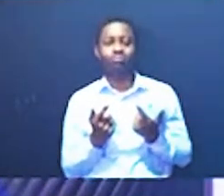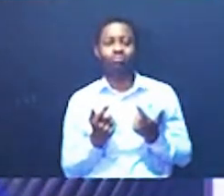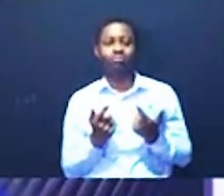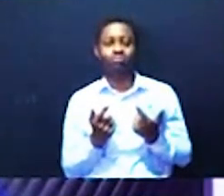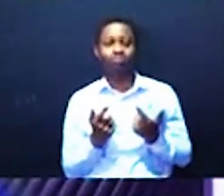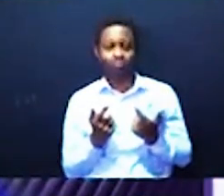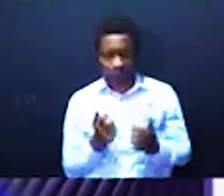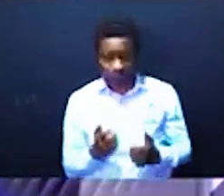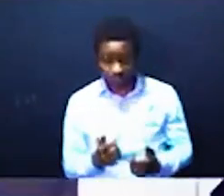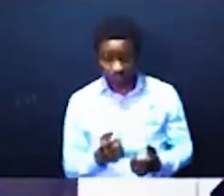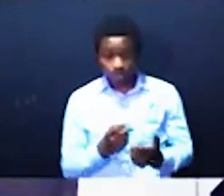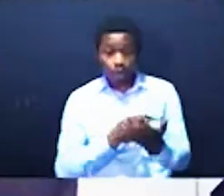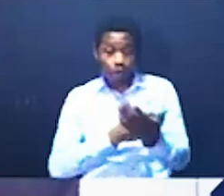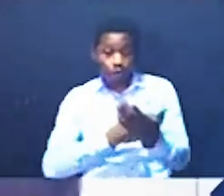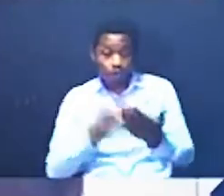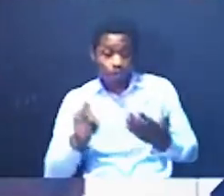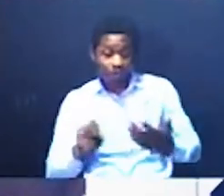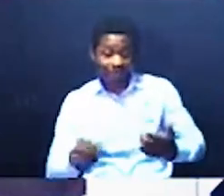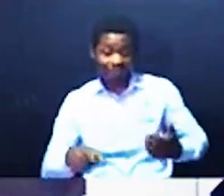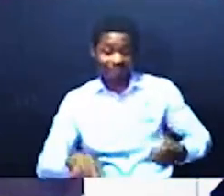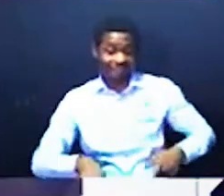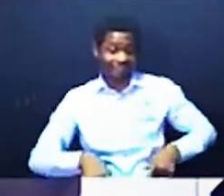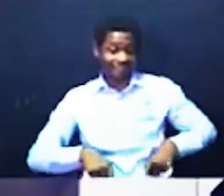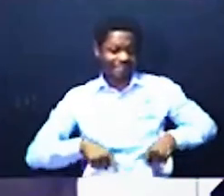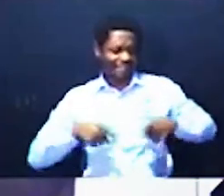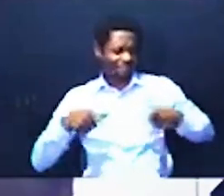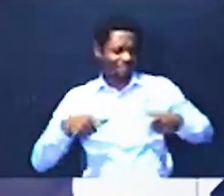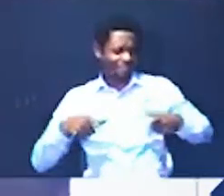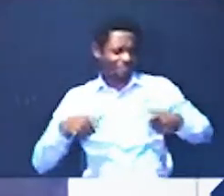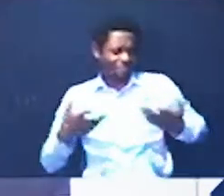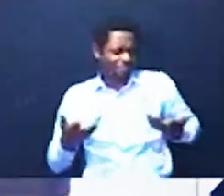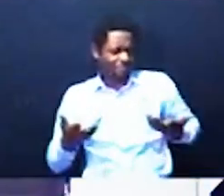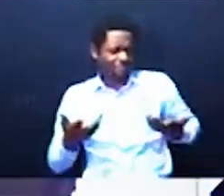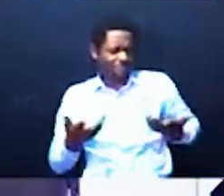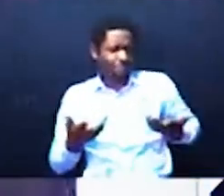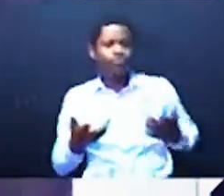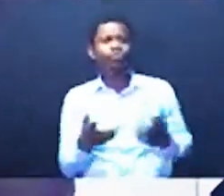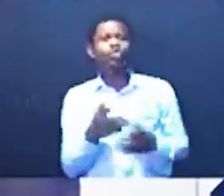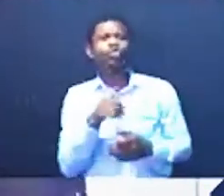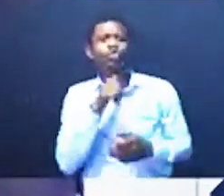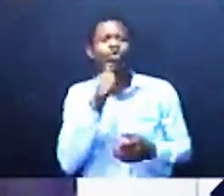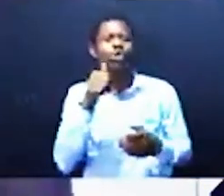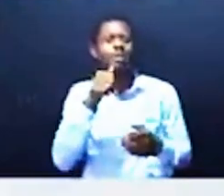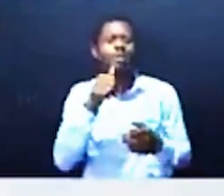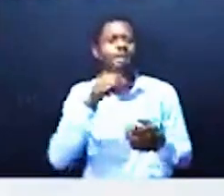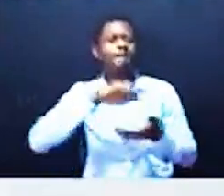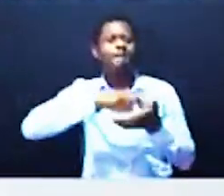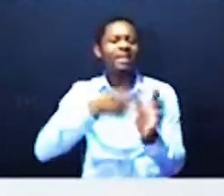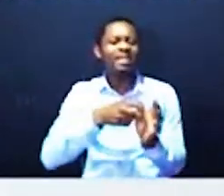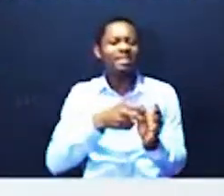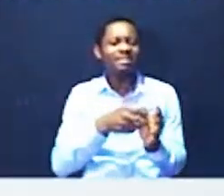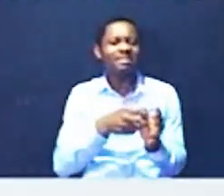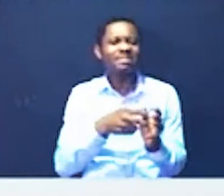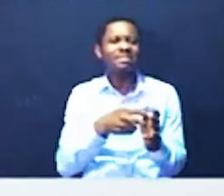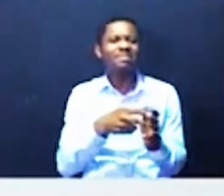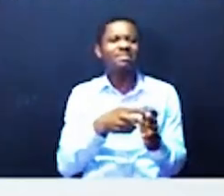holy life is not a life without adultery and fornication. A holy life is not a life without adultery and